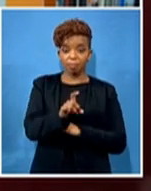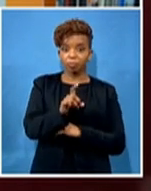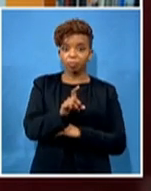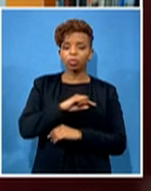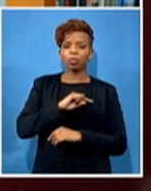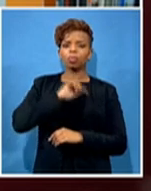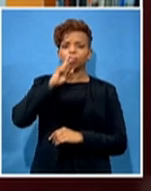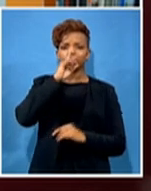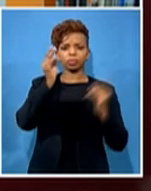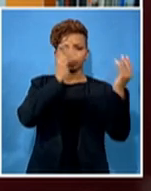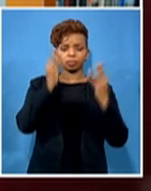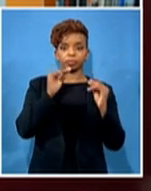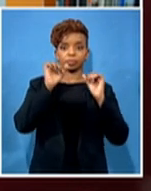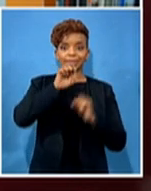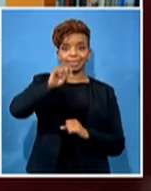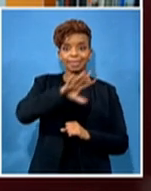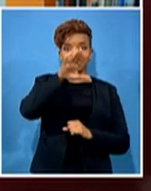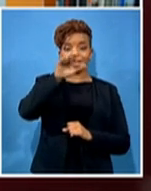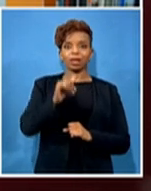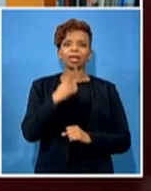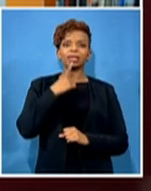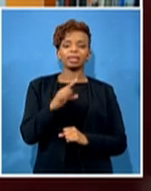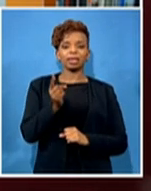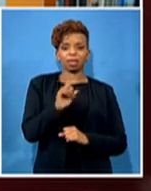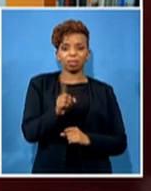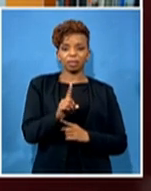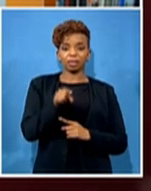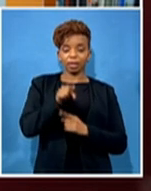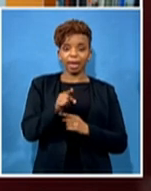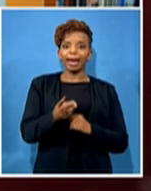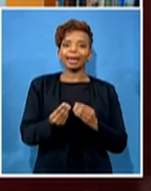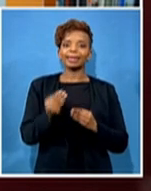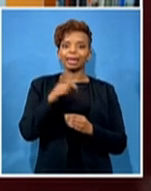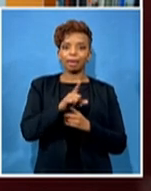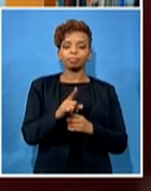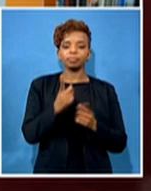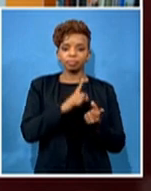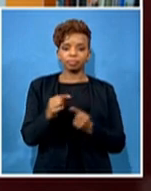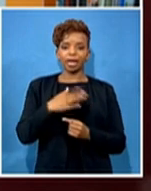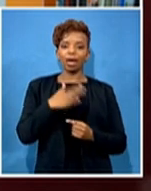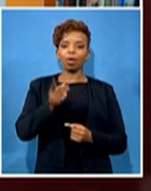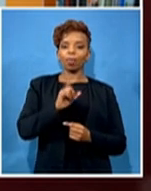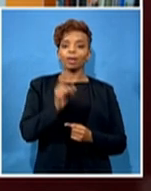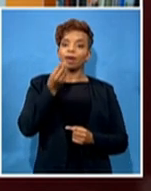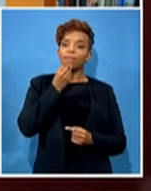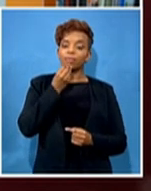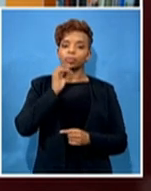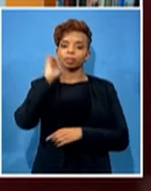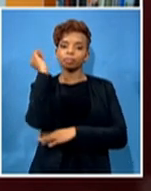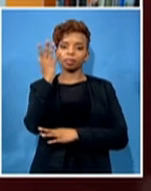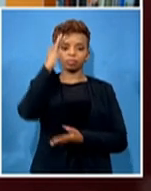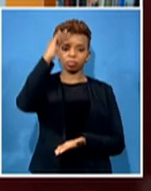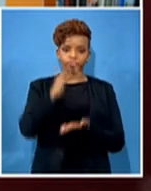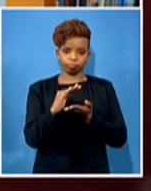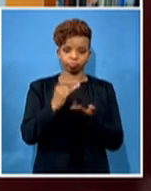income generated by food and beverages industry decreased by just over